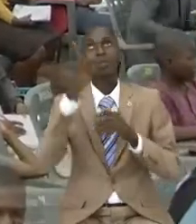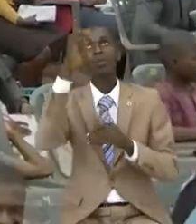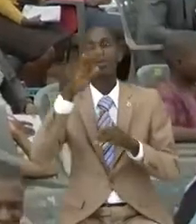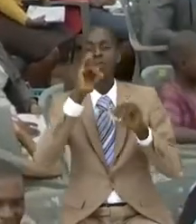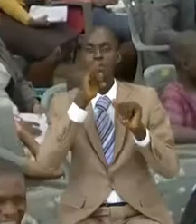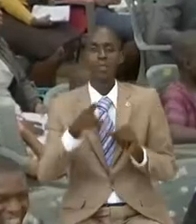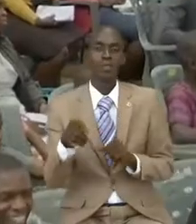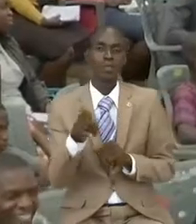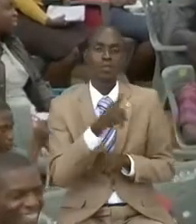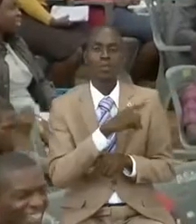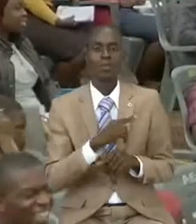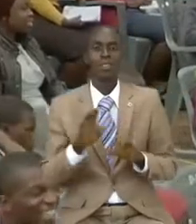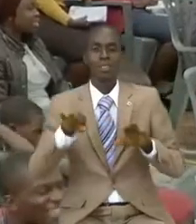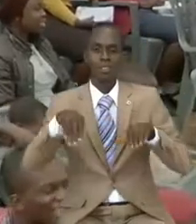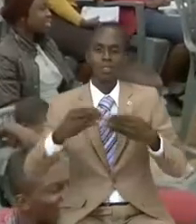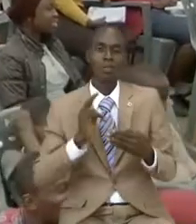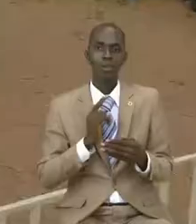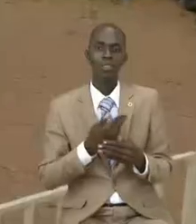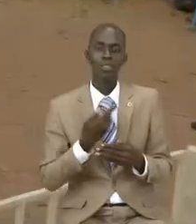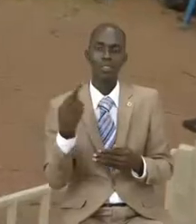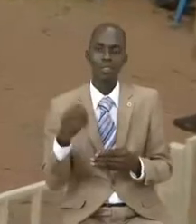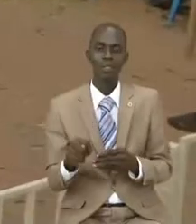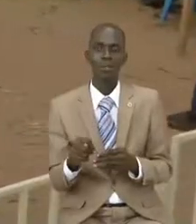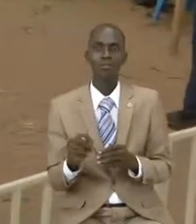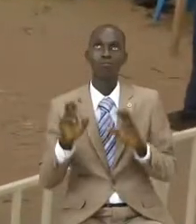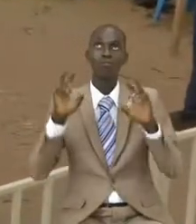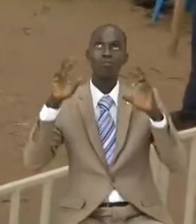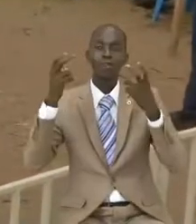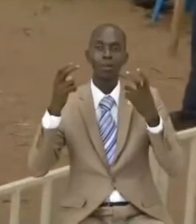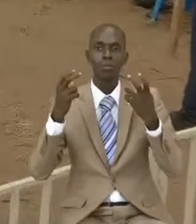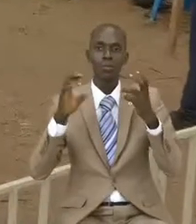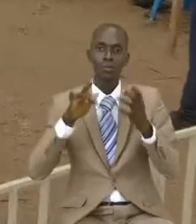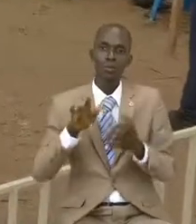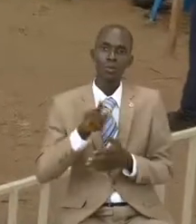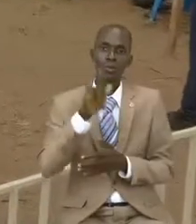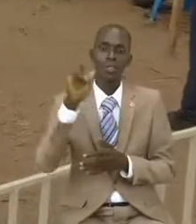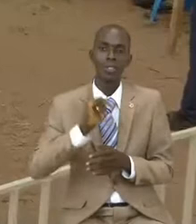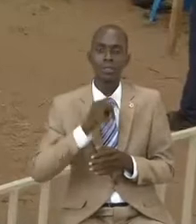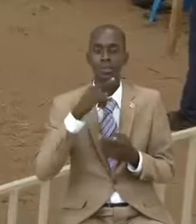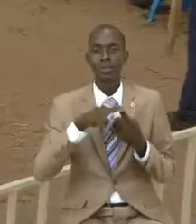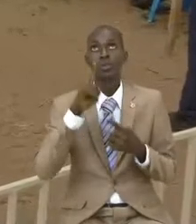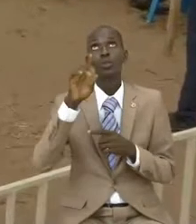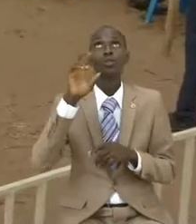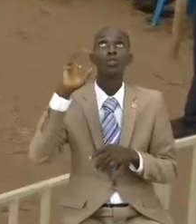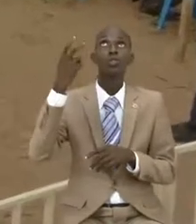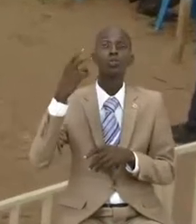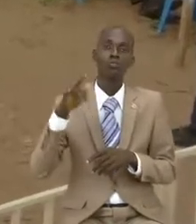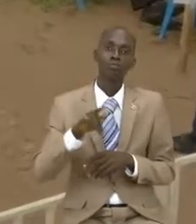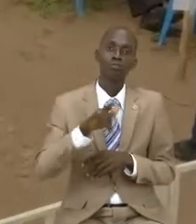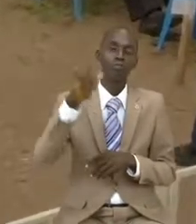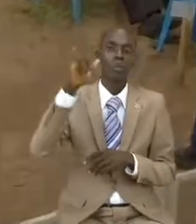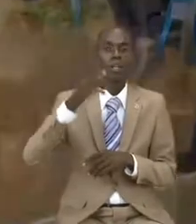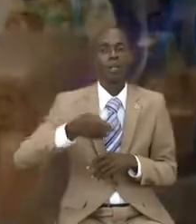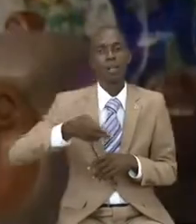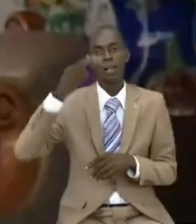You already gave us the message, soaring. I'm talking to you on soaring high